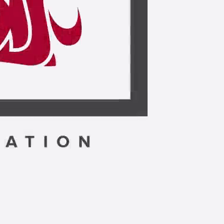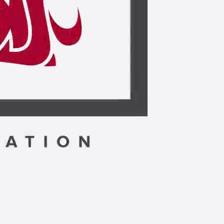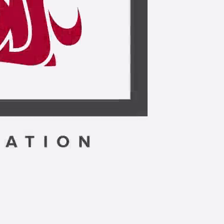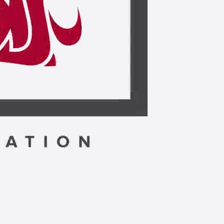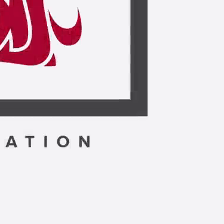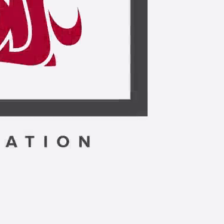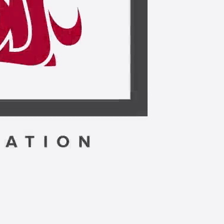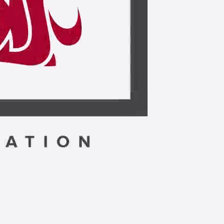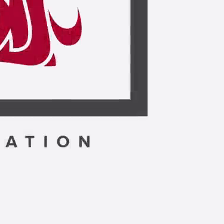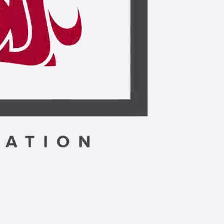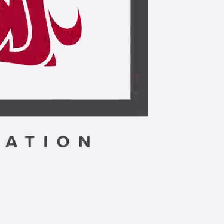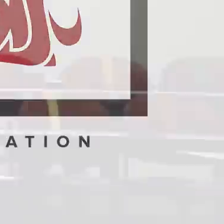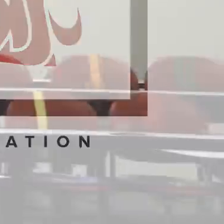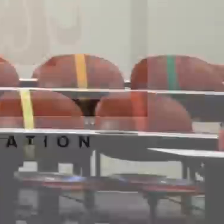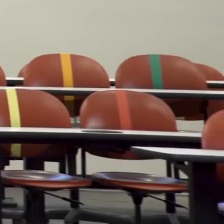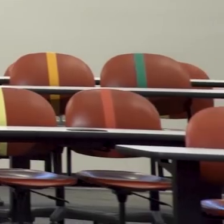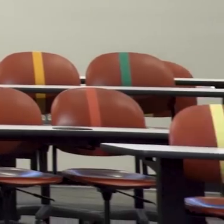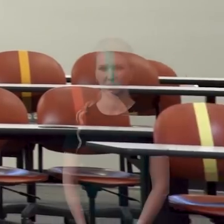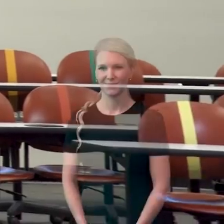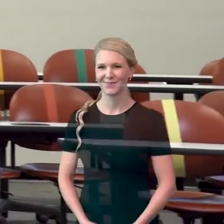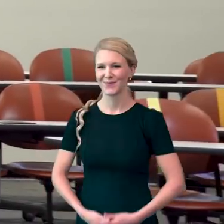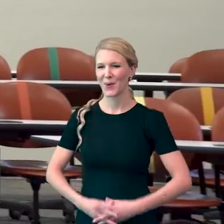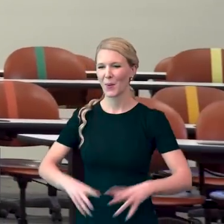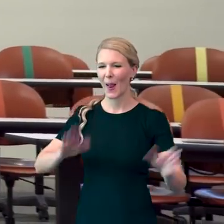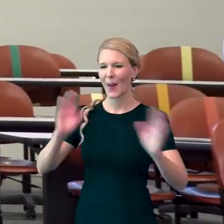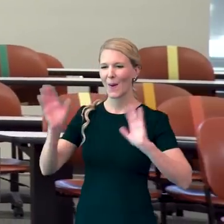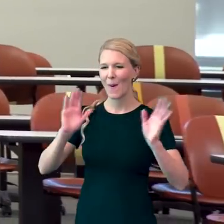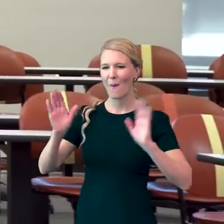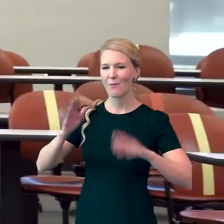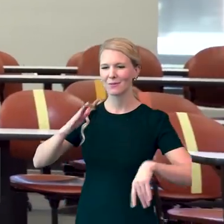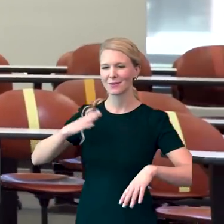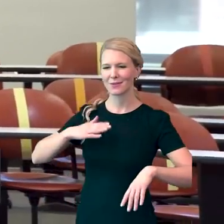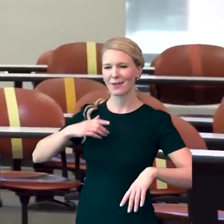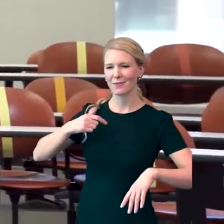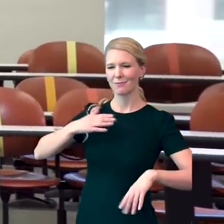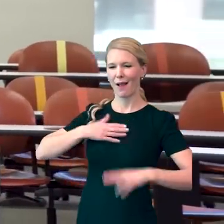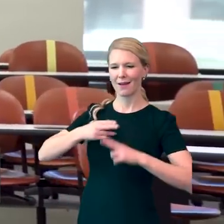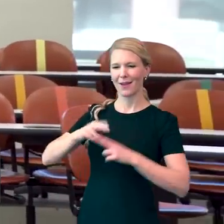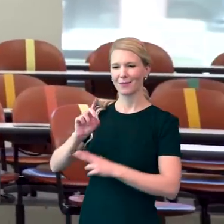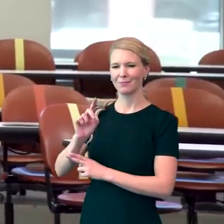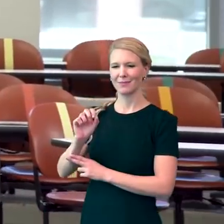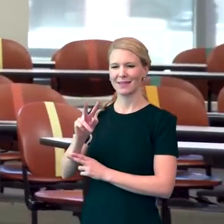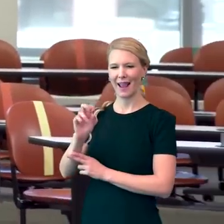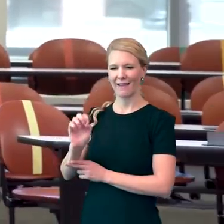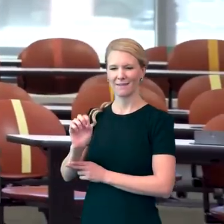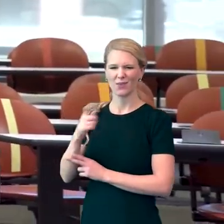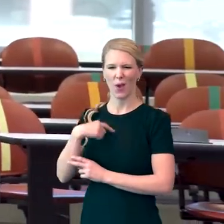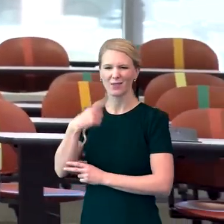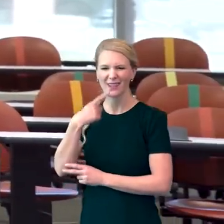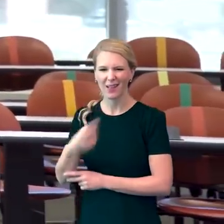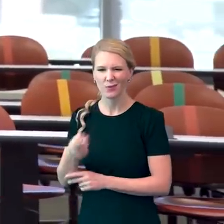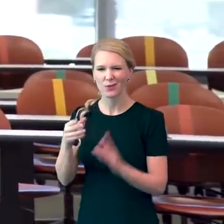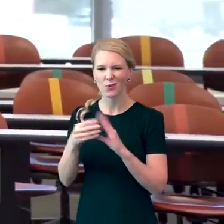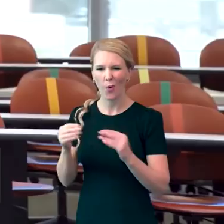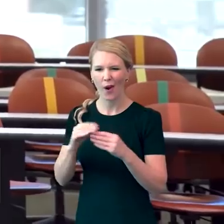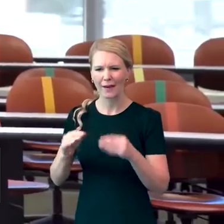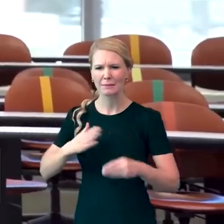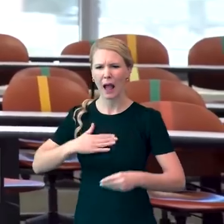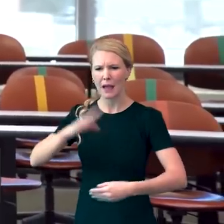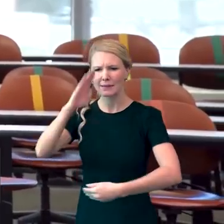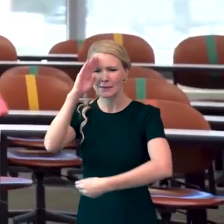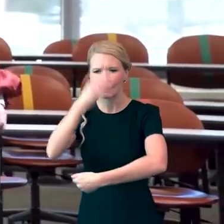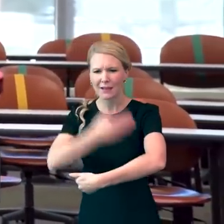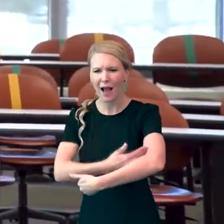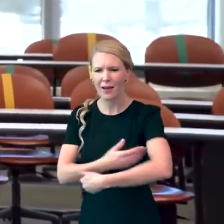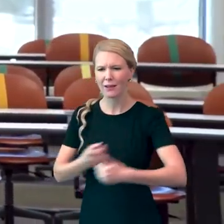I'm the chancellor of the WSU Global Campus. You know, I was thinking about the first time my youngest son saw me in my regalia. He looked at me,